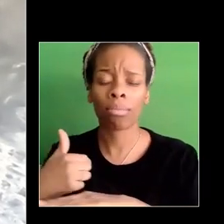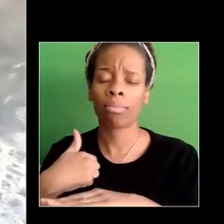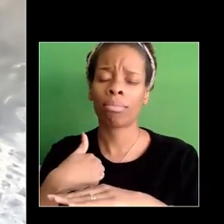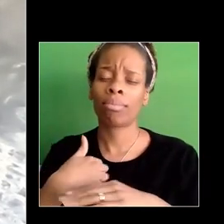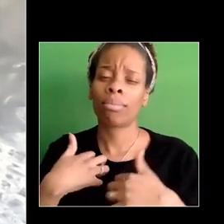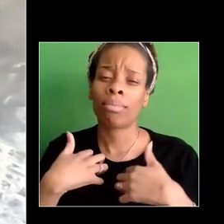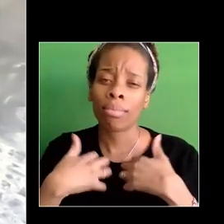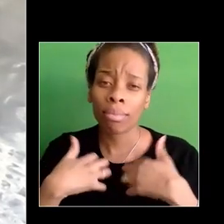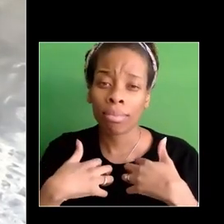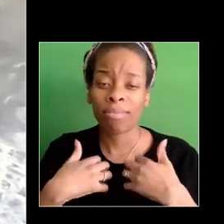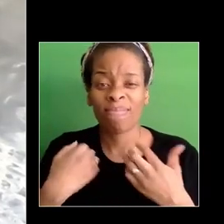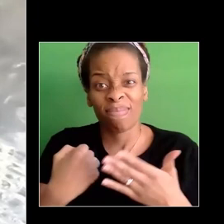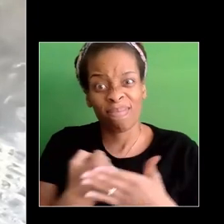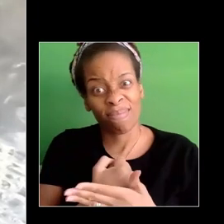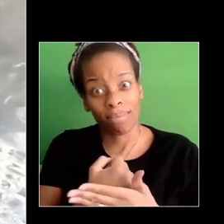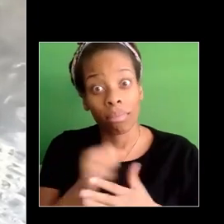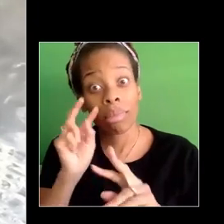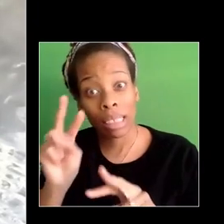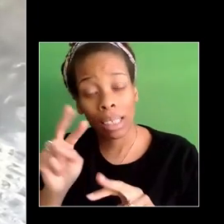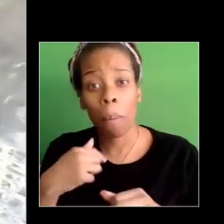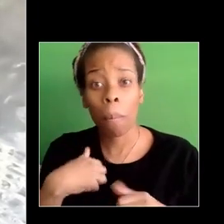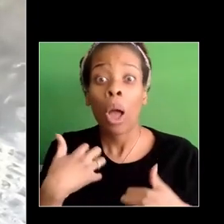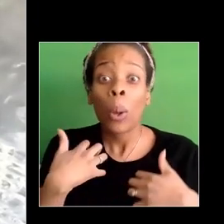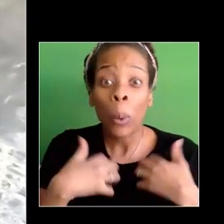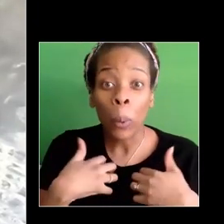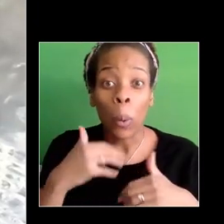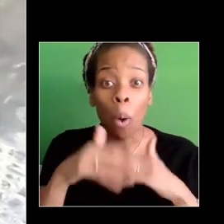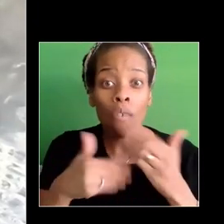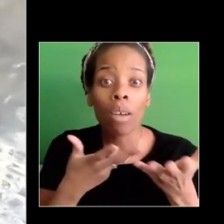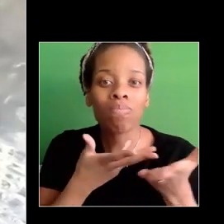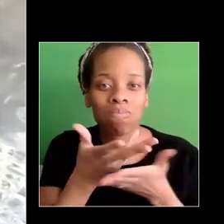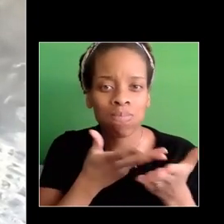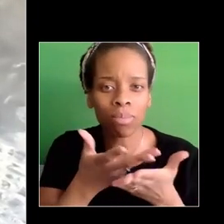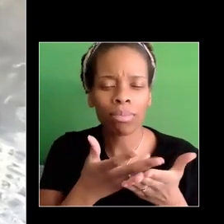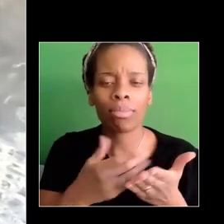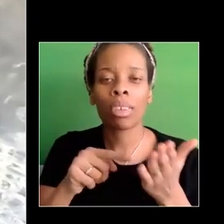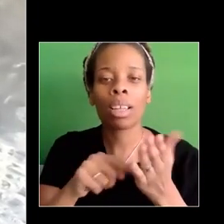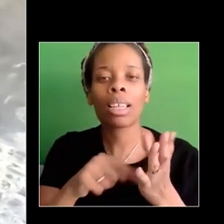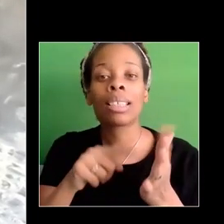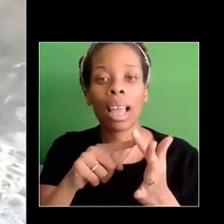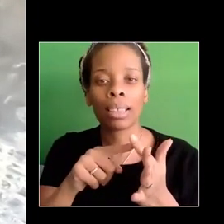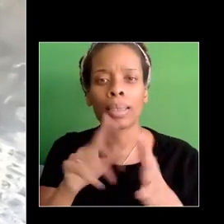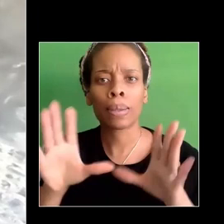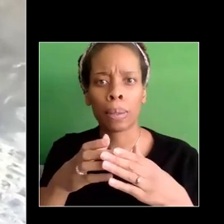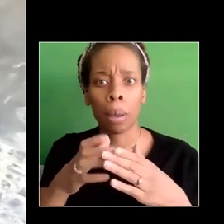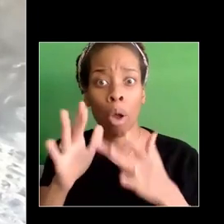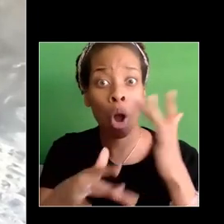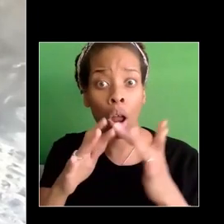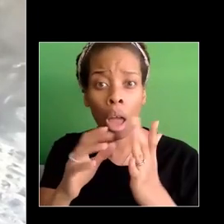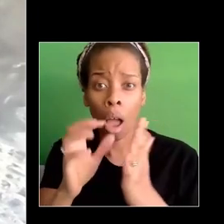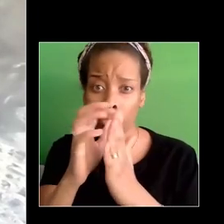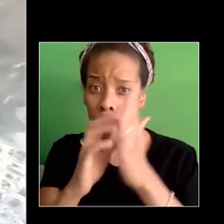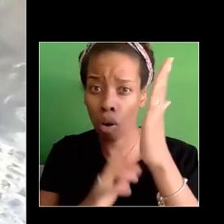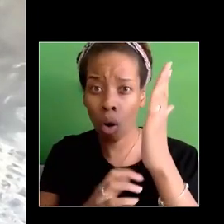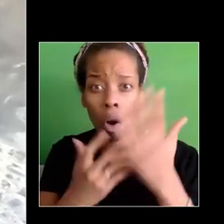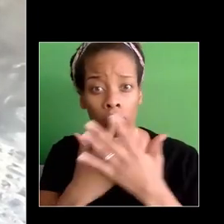I cannot see the exhibition. I'm so grateful for the amazing content that the Tate team have online. I know, like